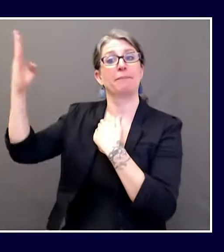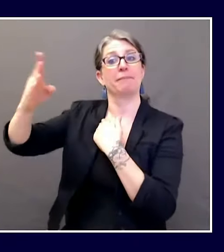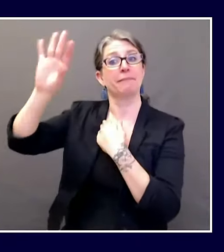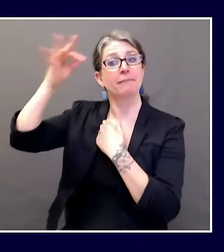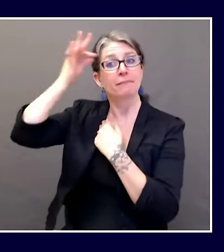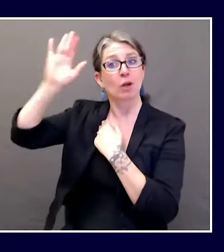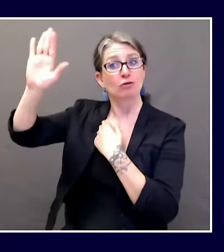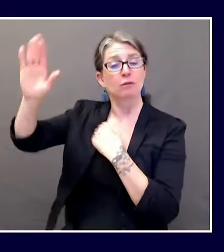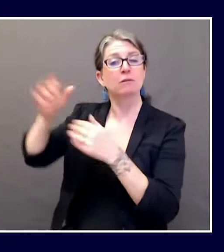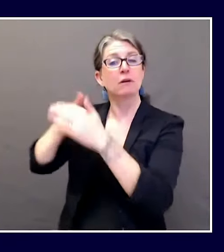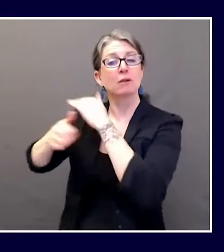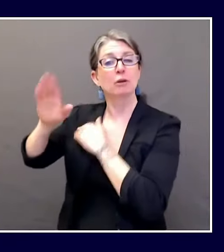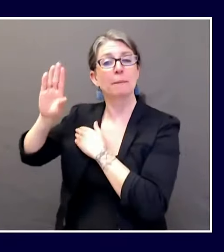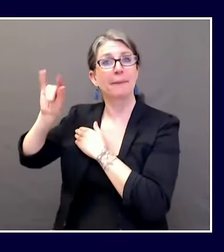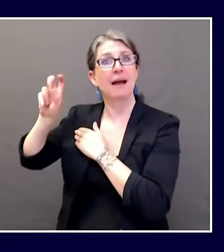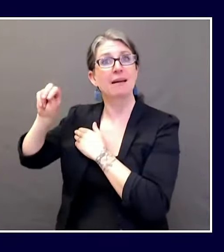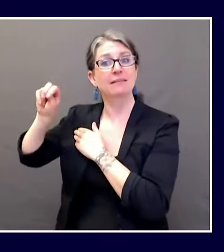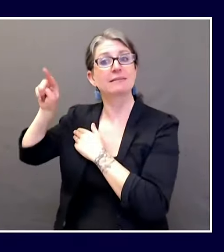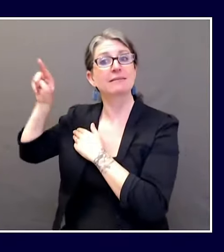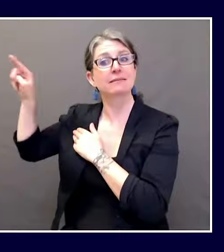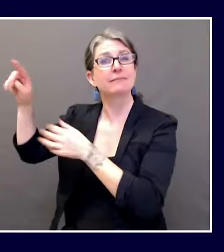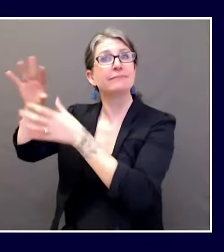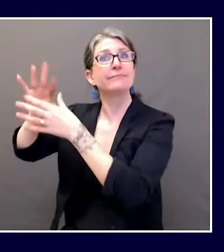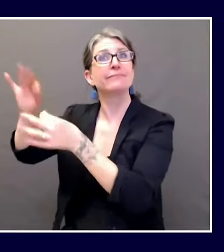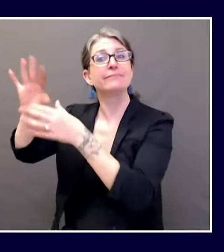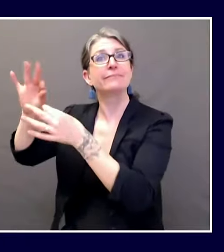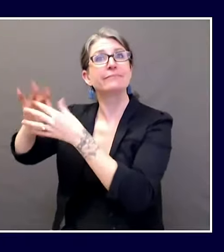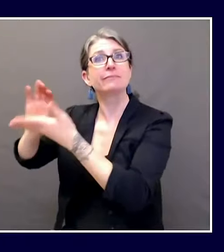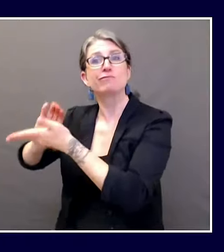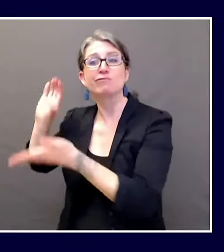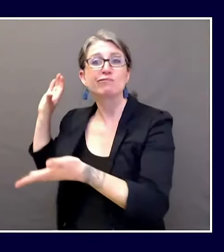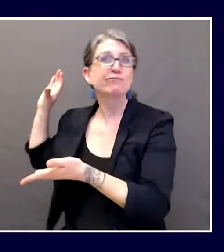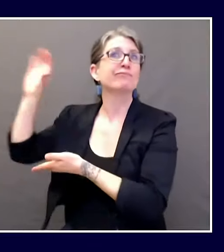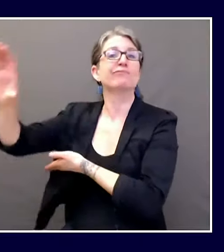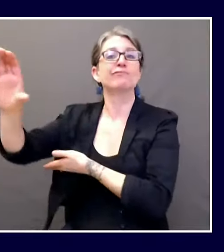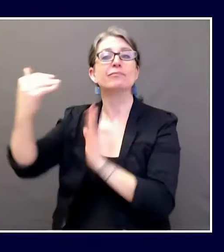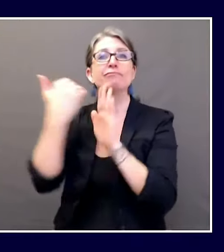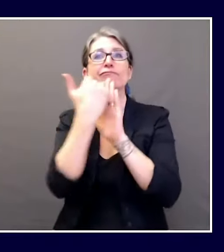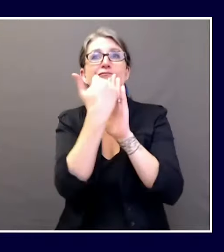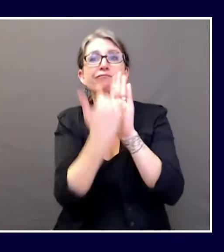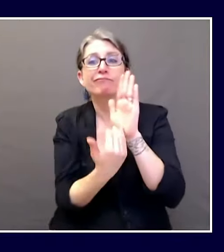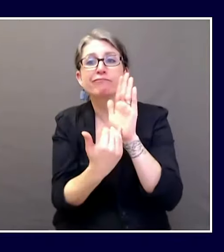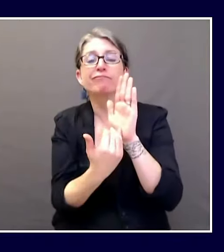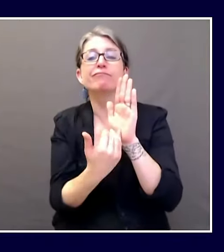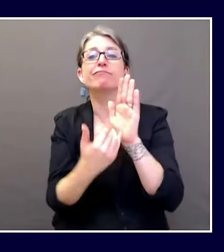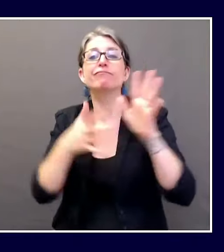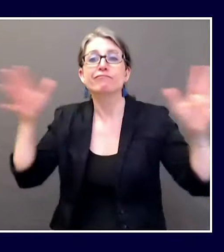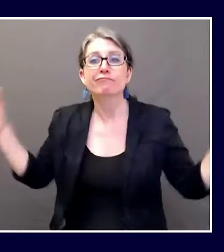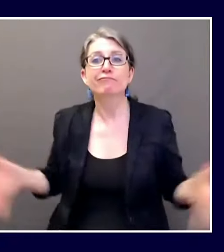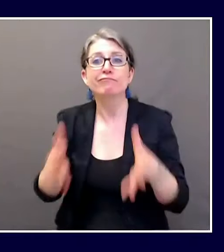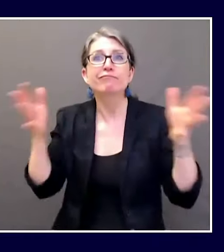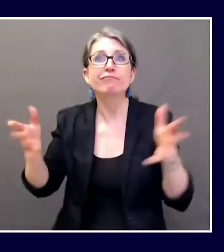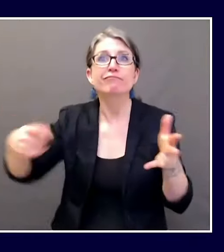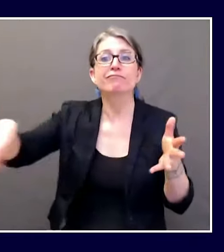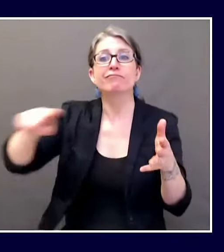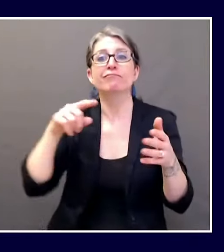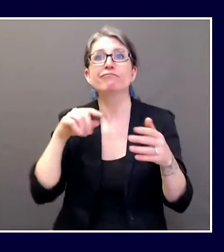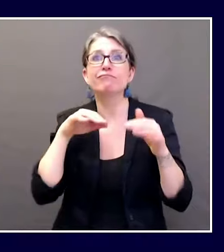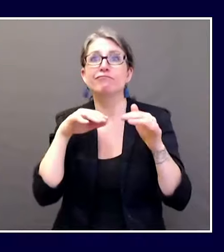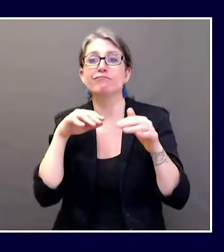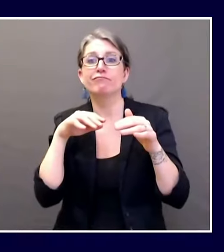a mandate or a recommendation. And do you think there'll be more doses flowing to